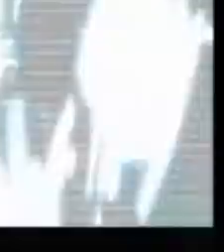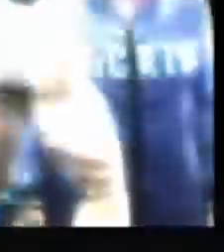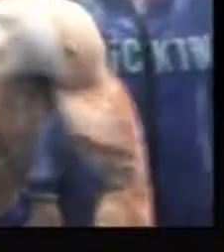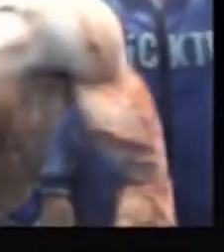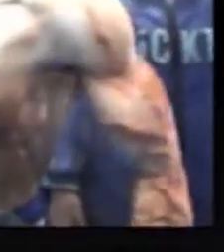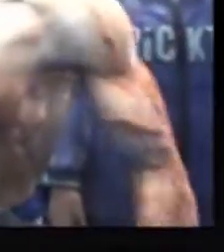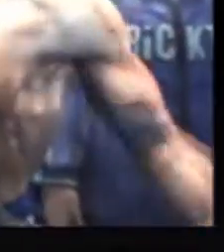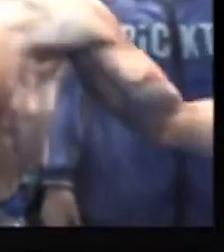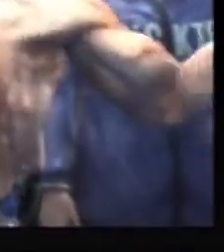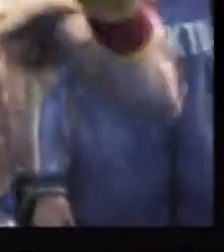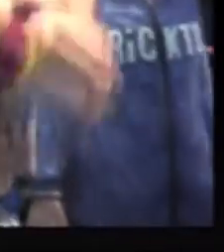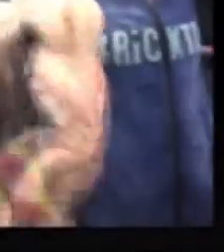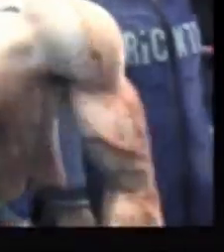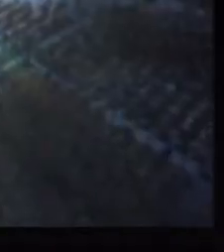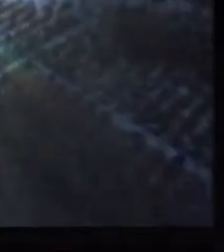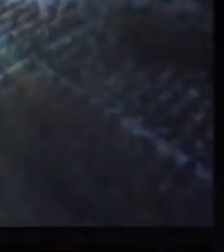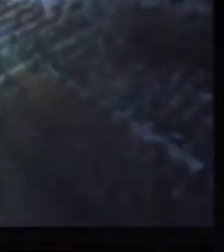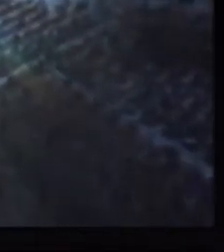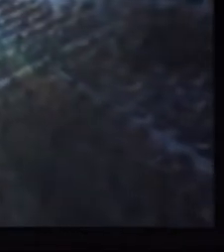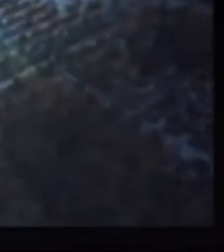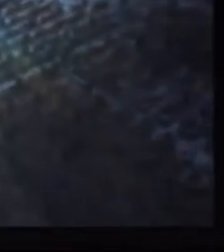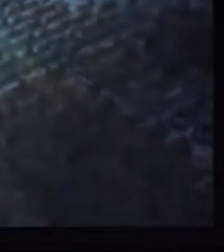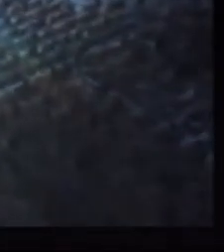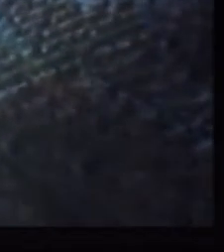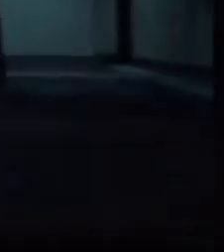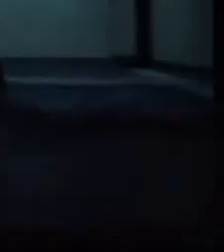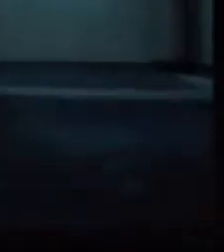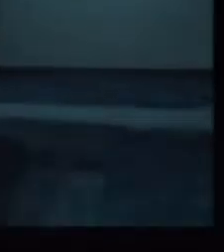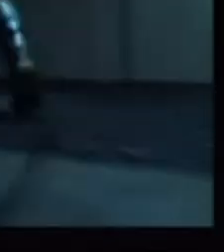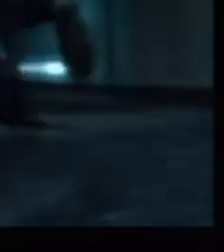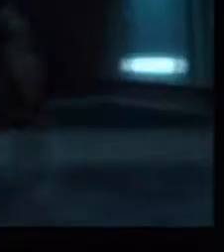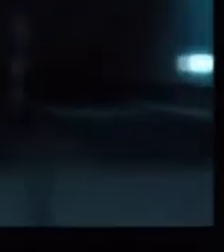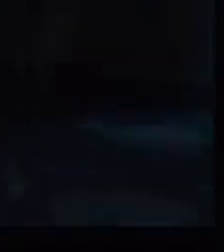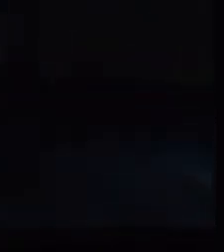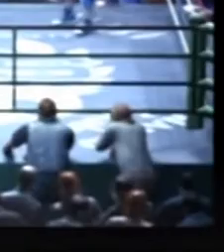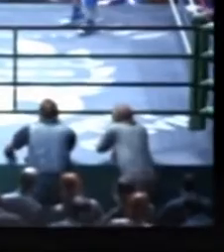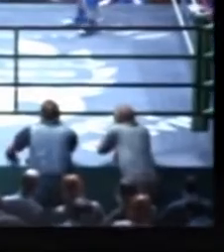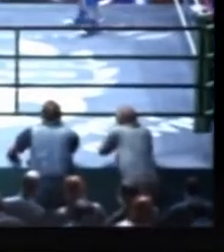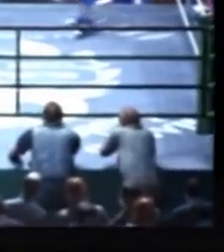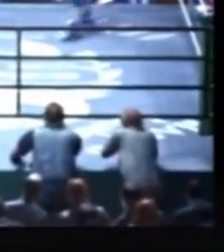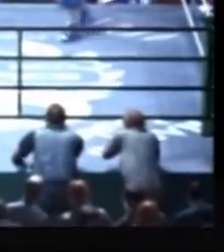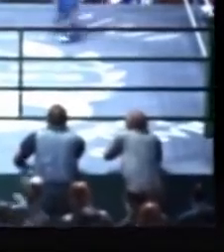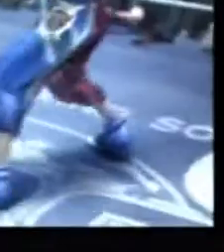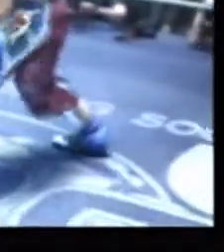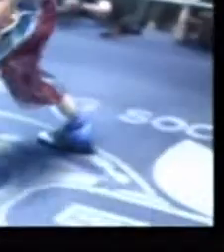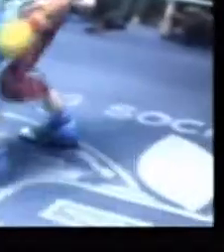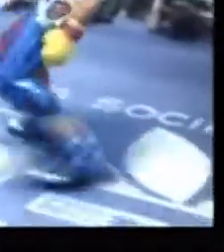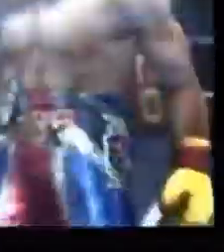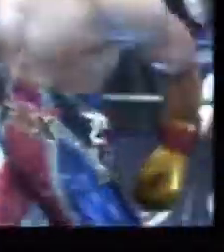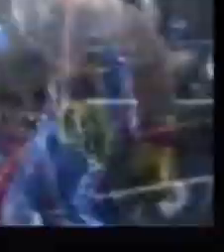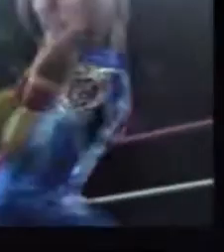And Namco have struck with the latest conversion of their seminal fighting game series from the arcade, Tekken 4.